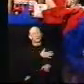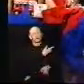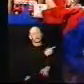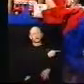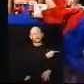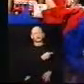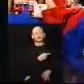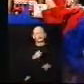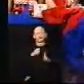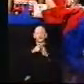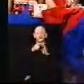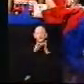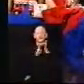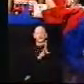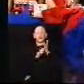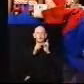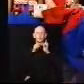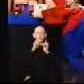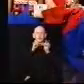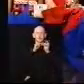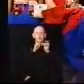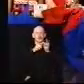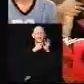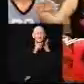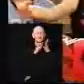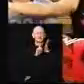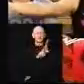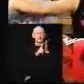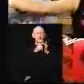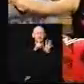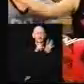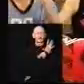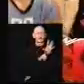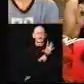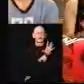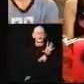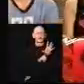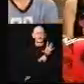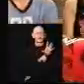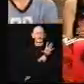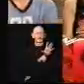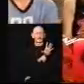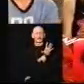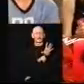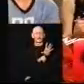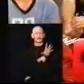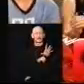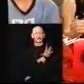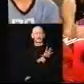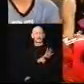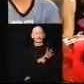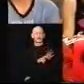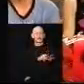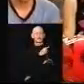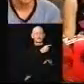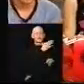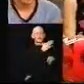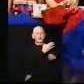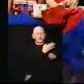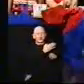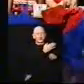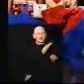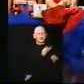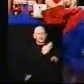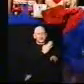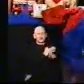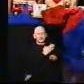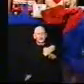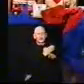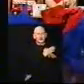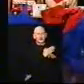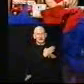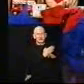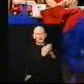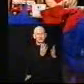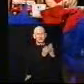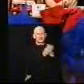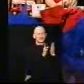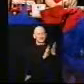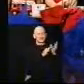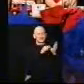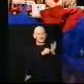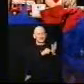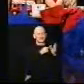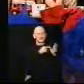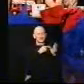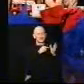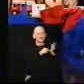Beaz Because you spat him Out of a heart attack And she wants to vote For the Natasha girl Because she's pretty I think we can We've got to have Natasha stop to spoil